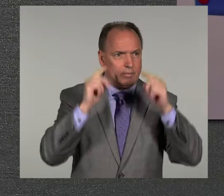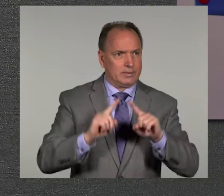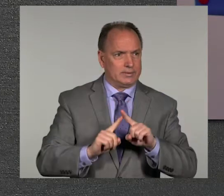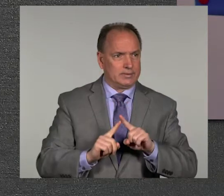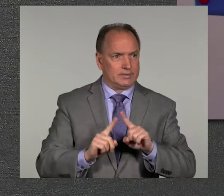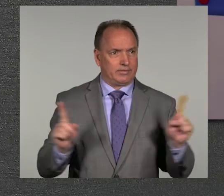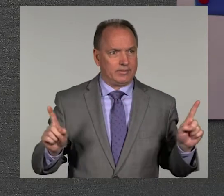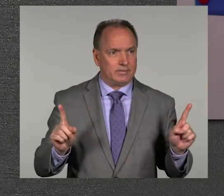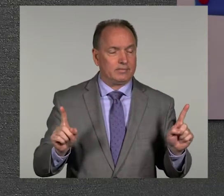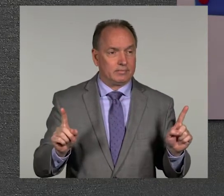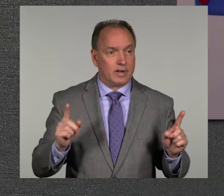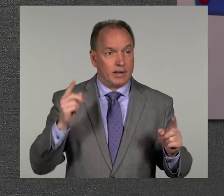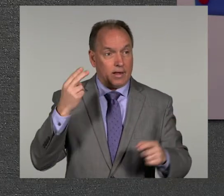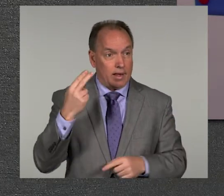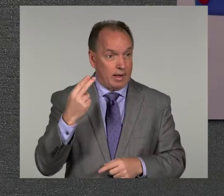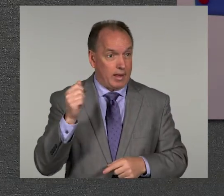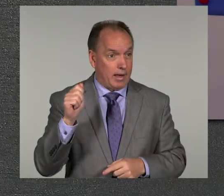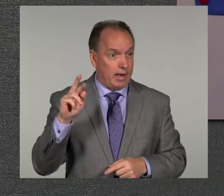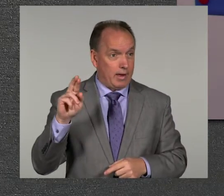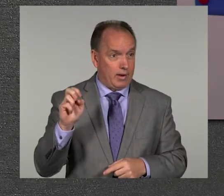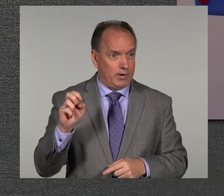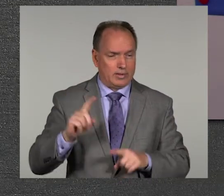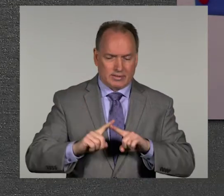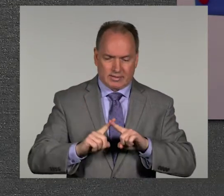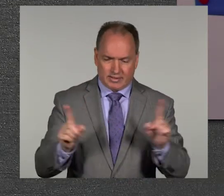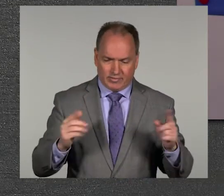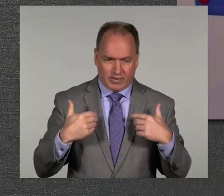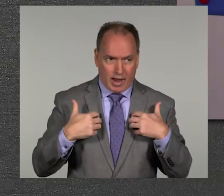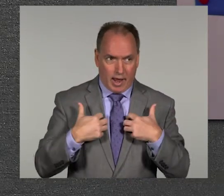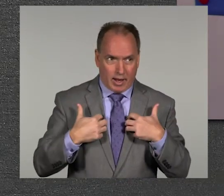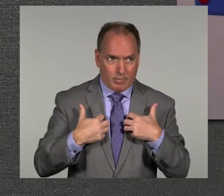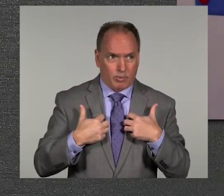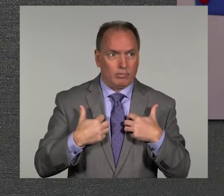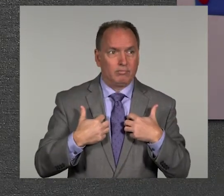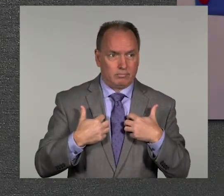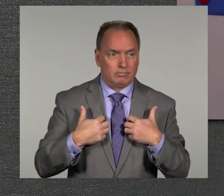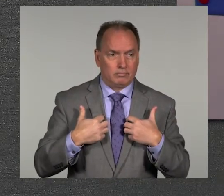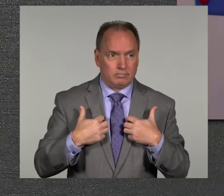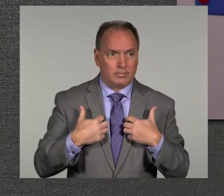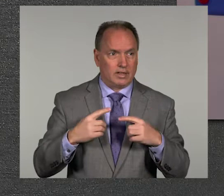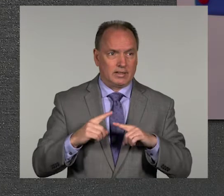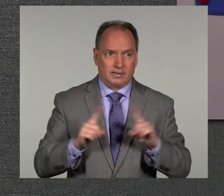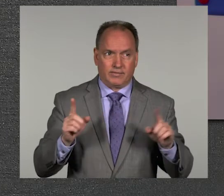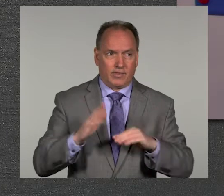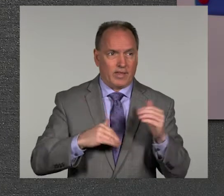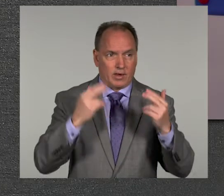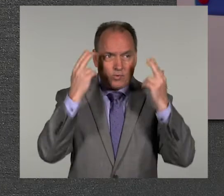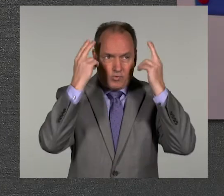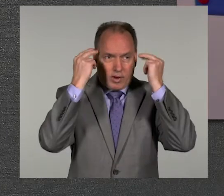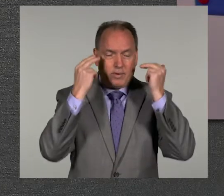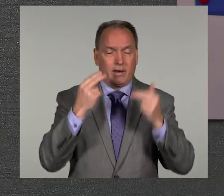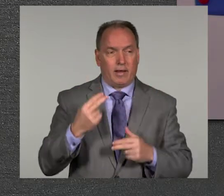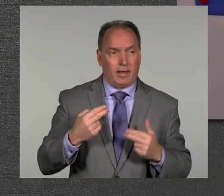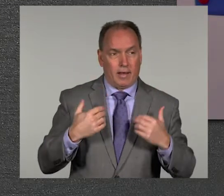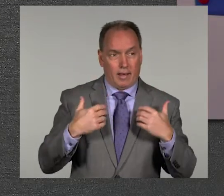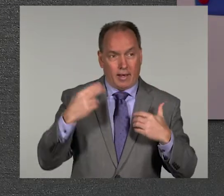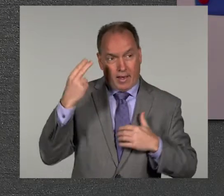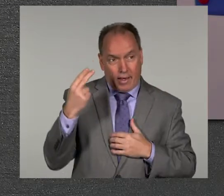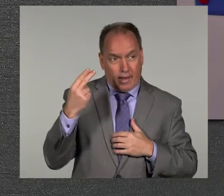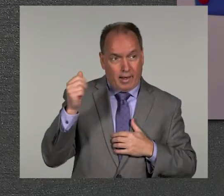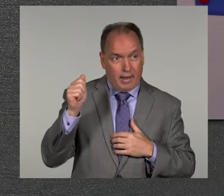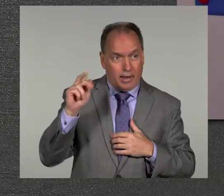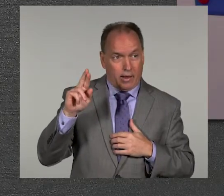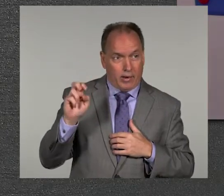A hare is a different animal altogether other than a rabbit. So a hare, they have